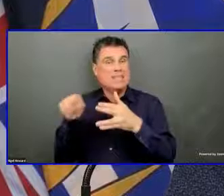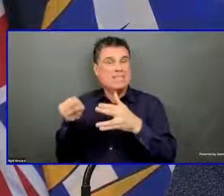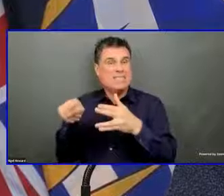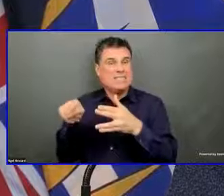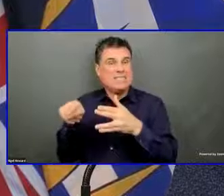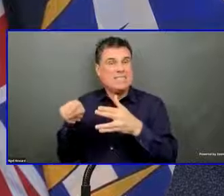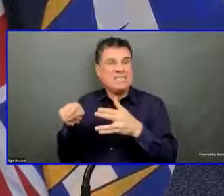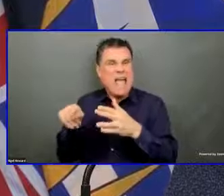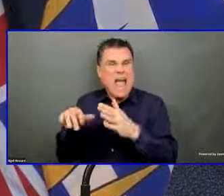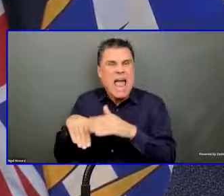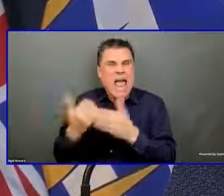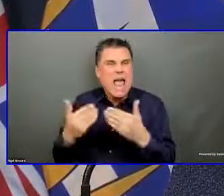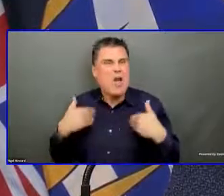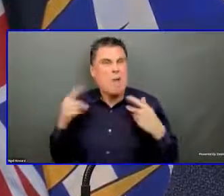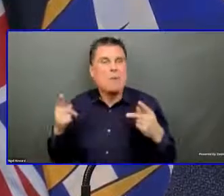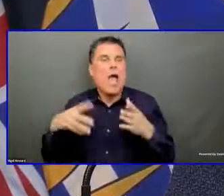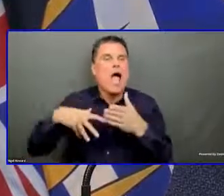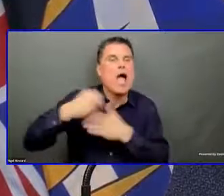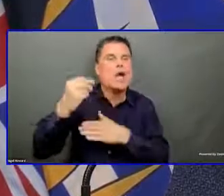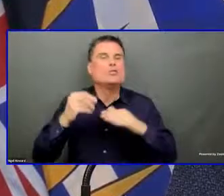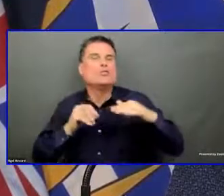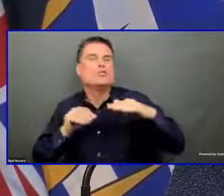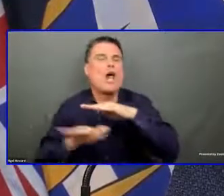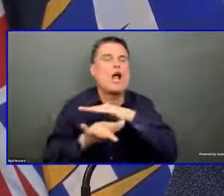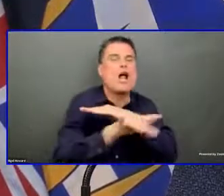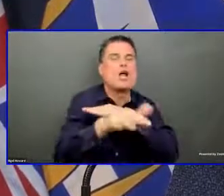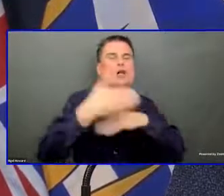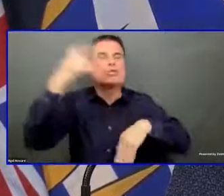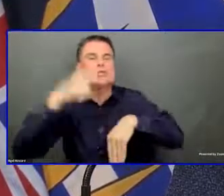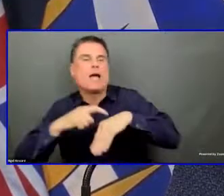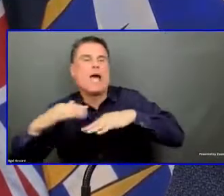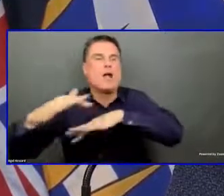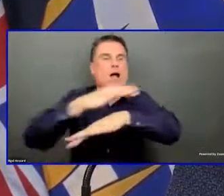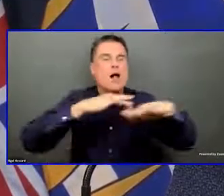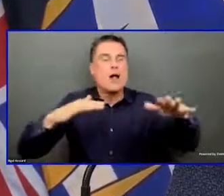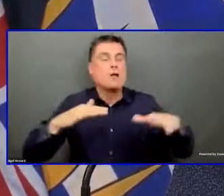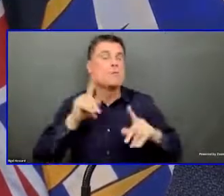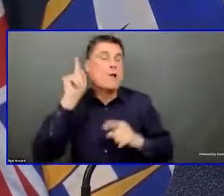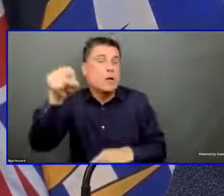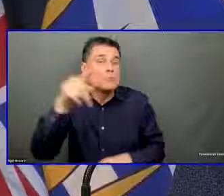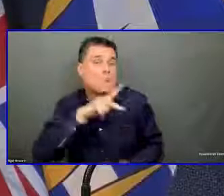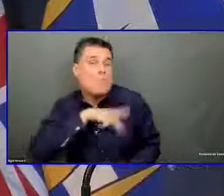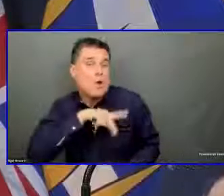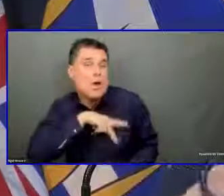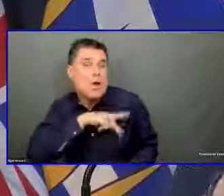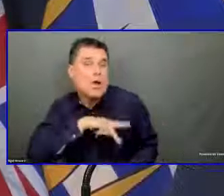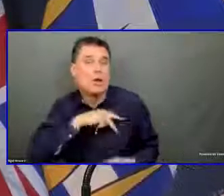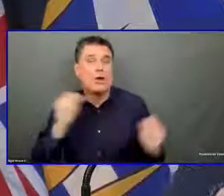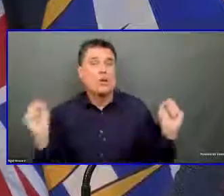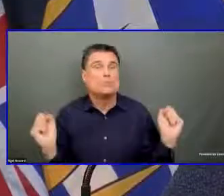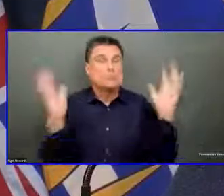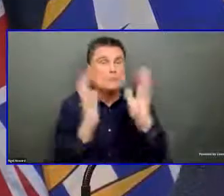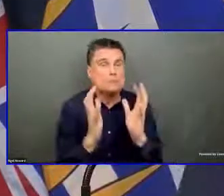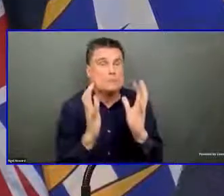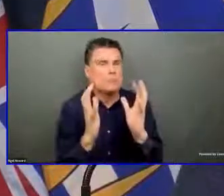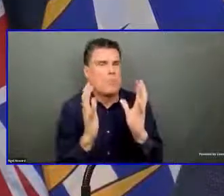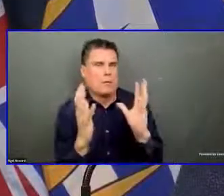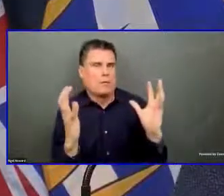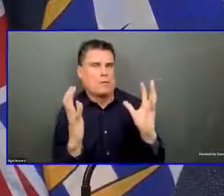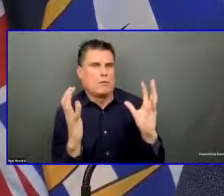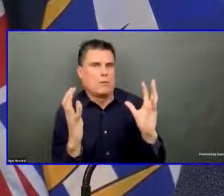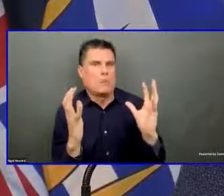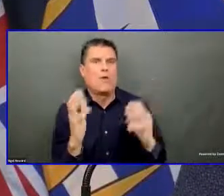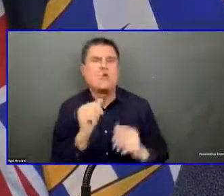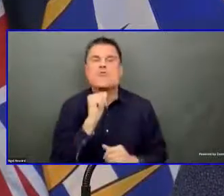with some friends, to connect in ways that aren't going to make things difficult, but then focus again when you're